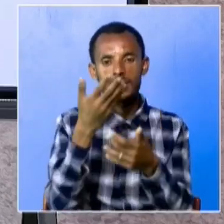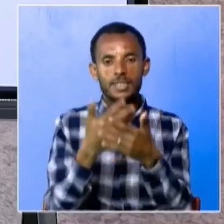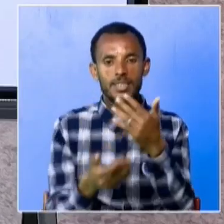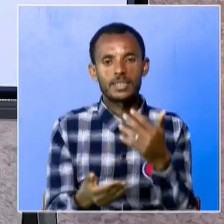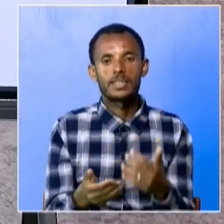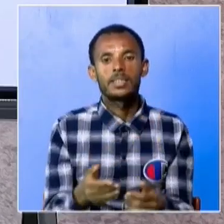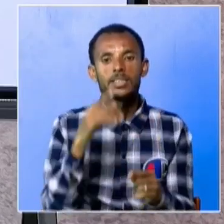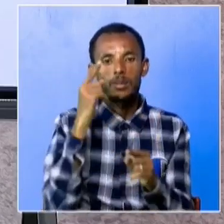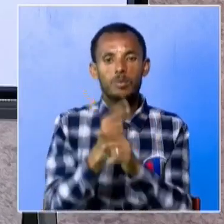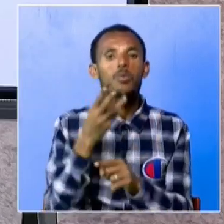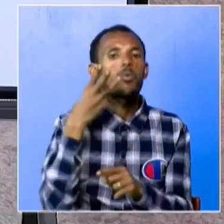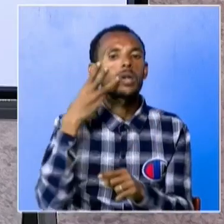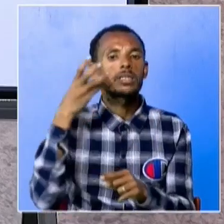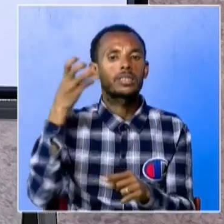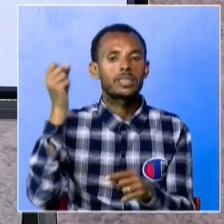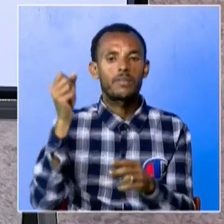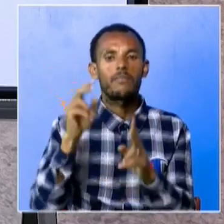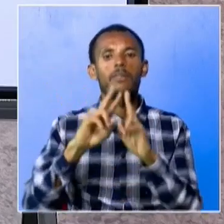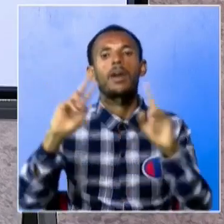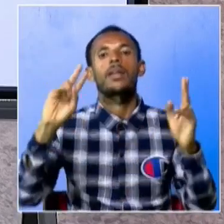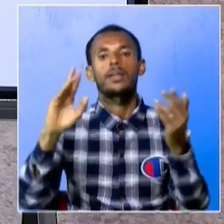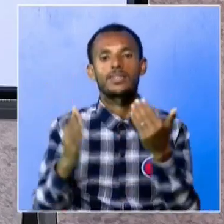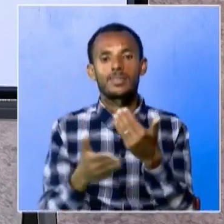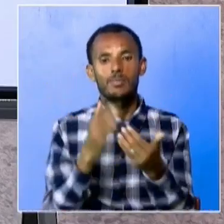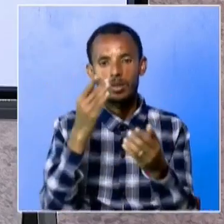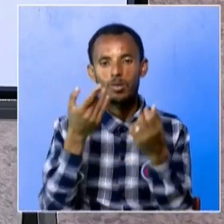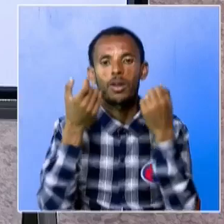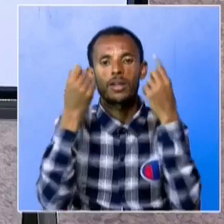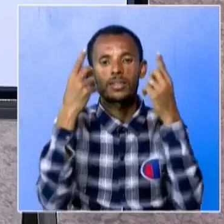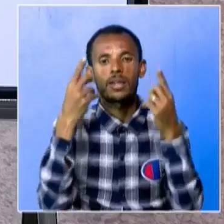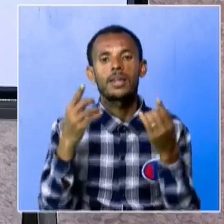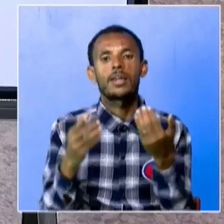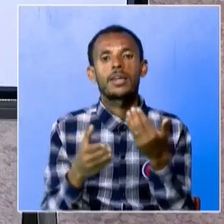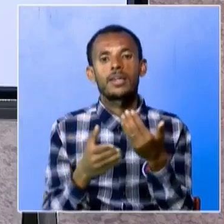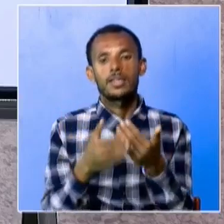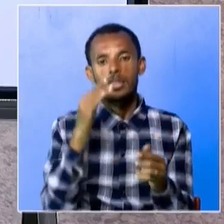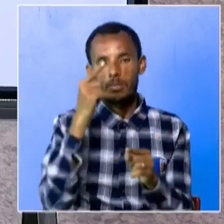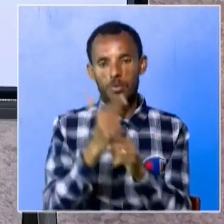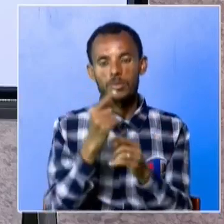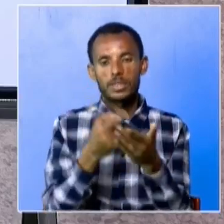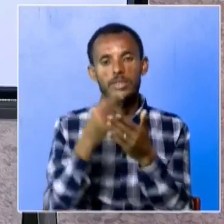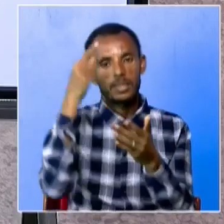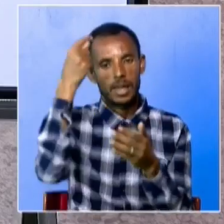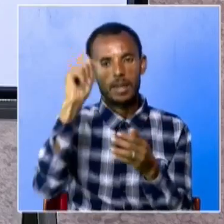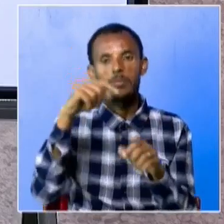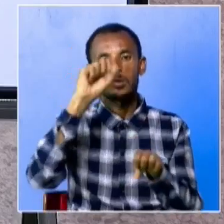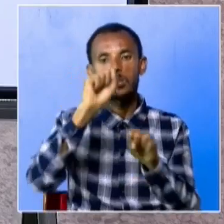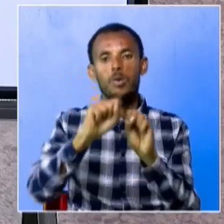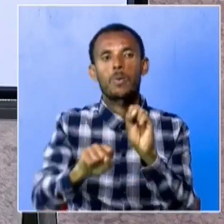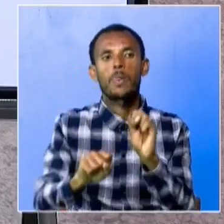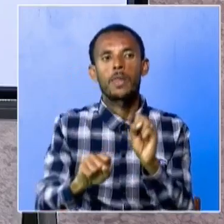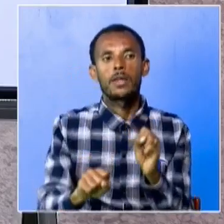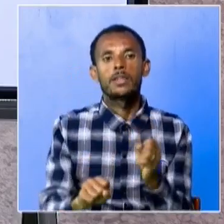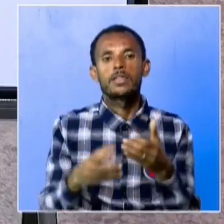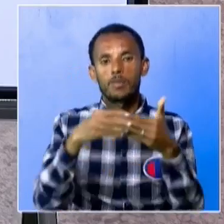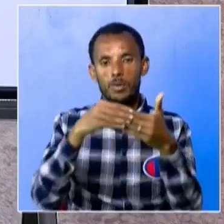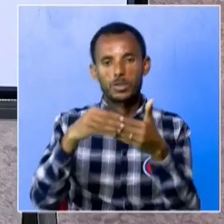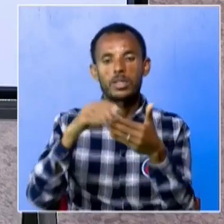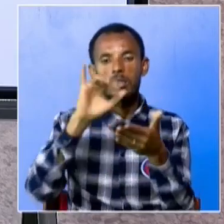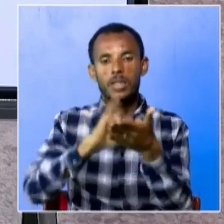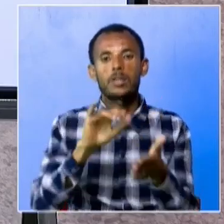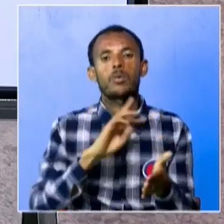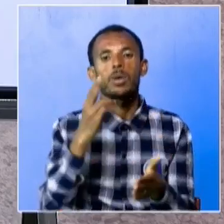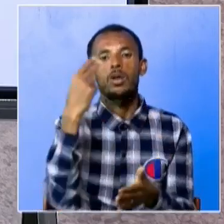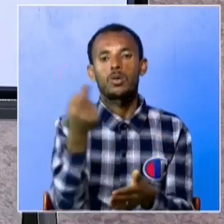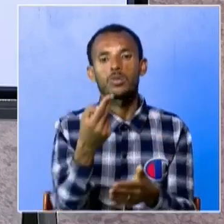The proof was very simple to understand, and you can easily prove this theorem, right? So the procedure that we use